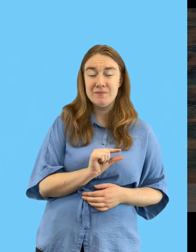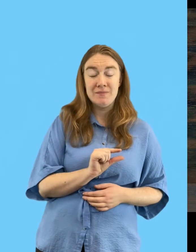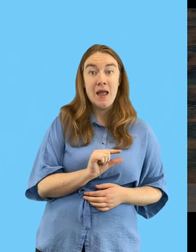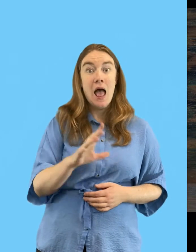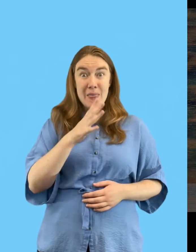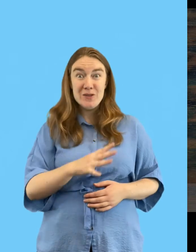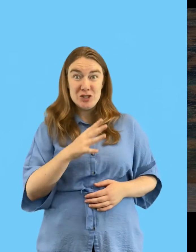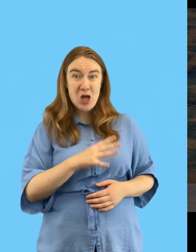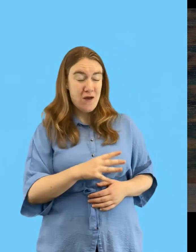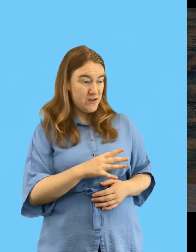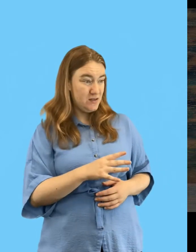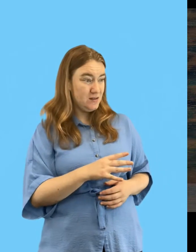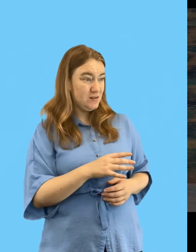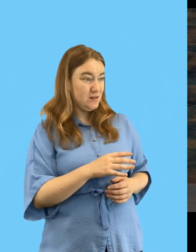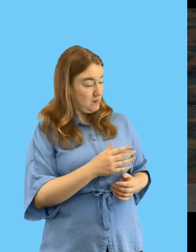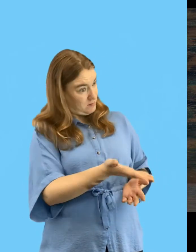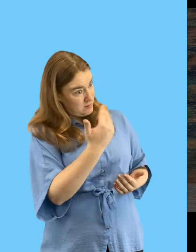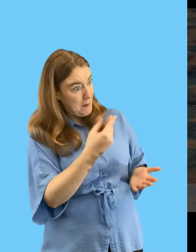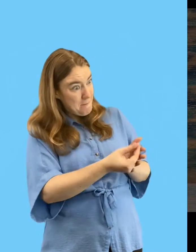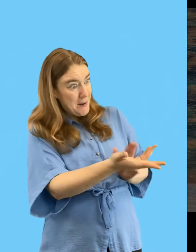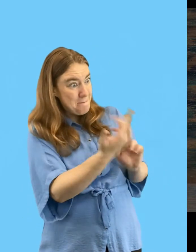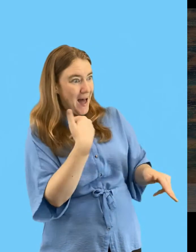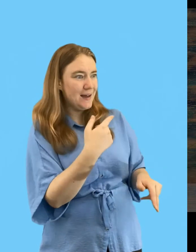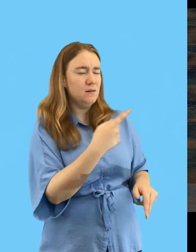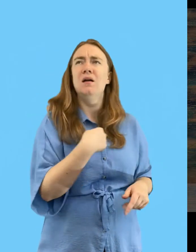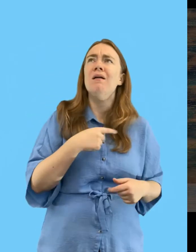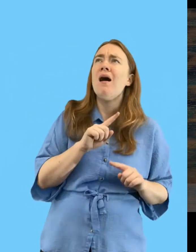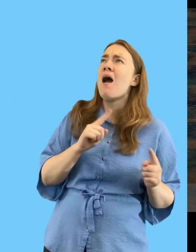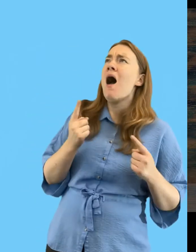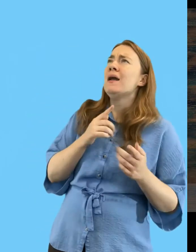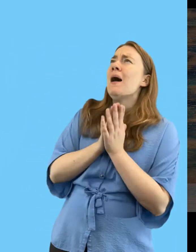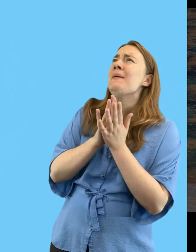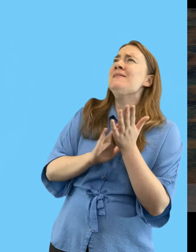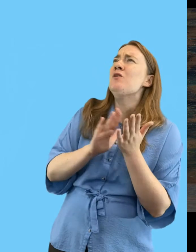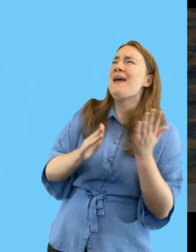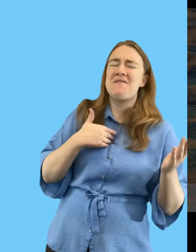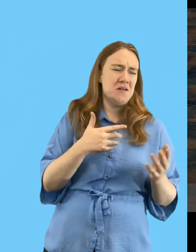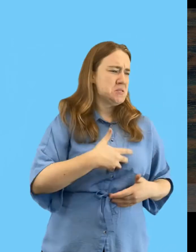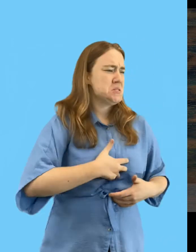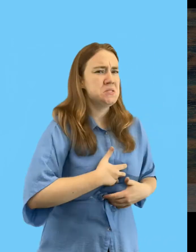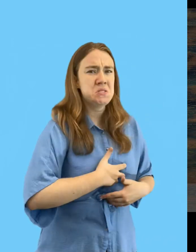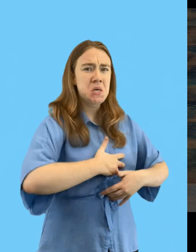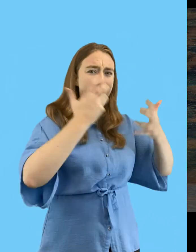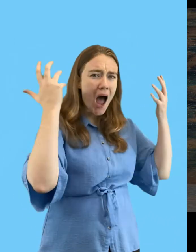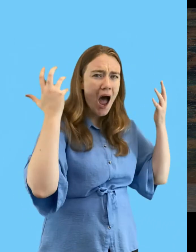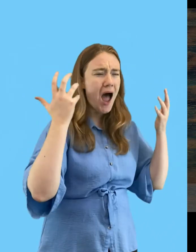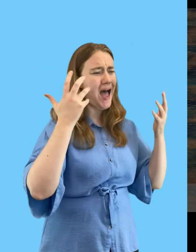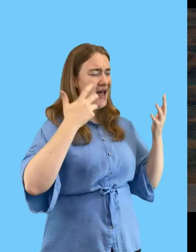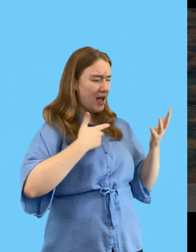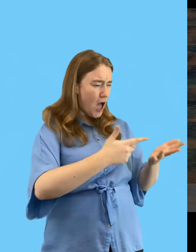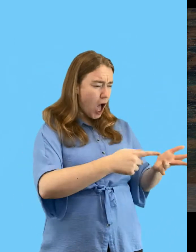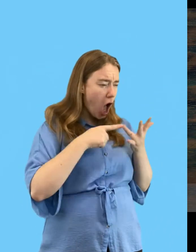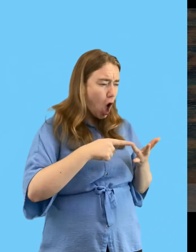and reaction should shock us. Verse 28, when the servant went out, he found one of his fellow servants who owed him 100 silver